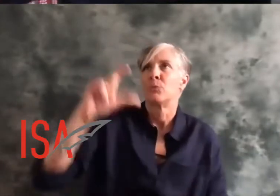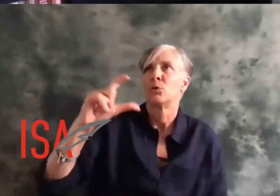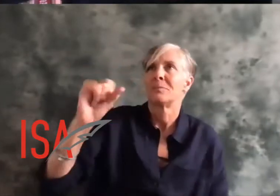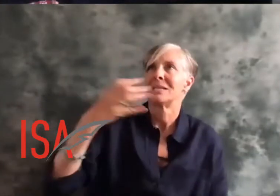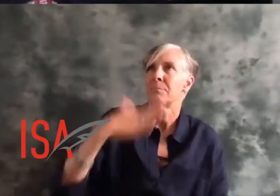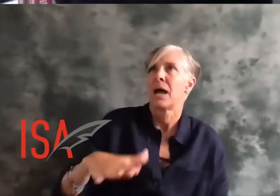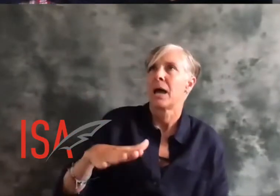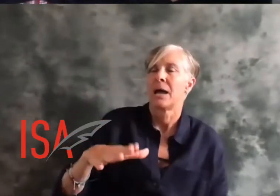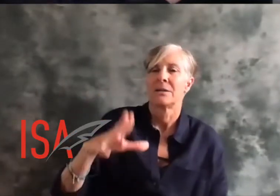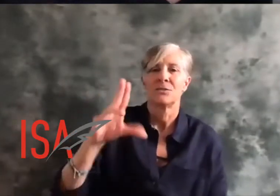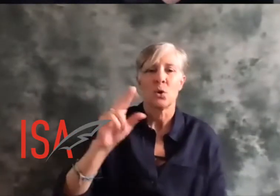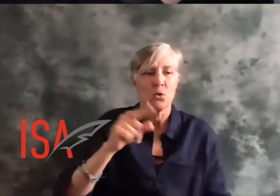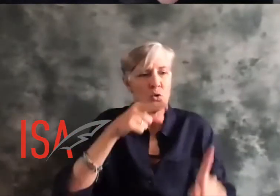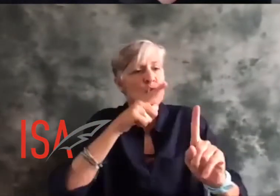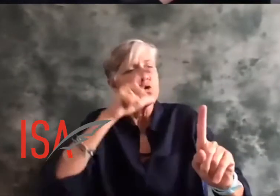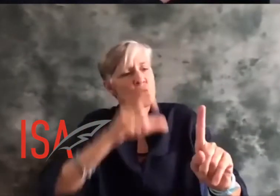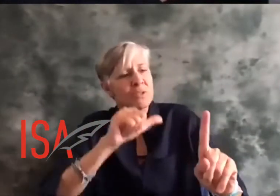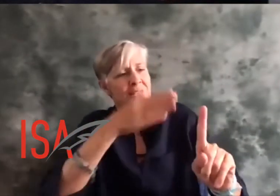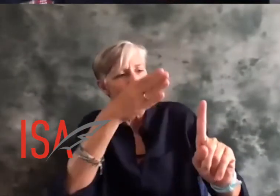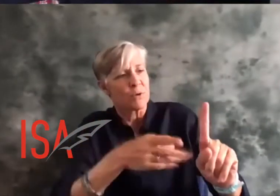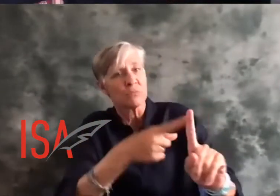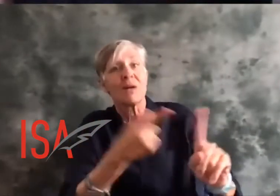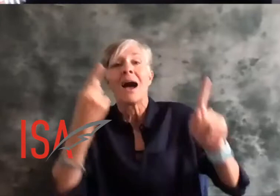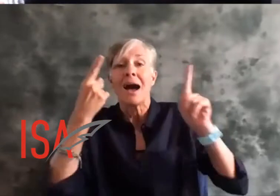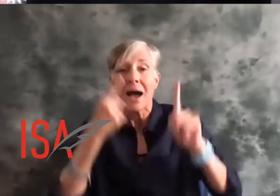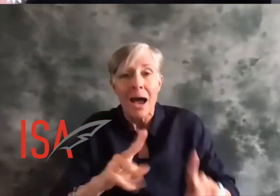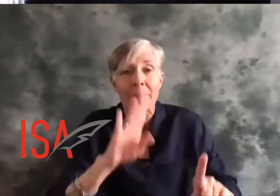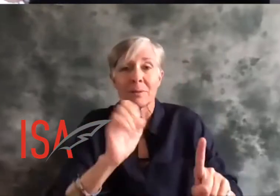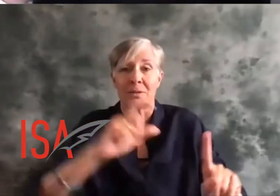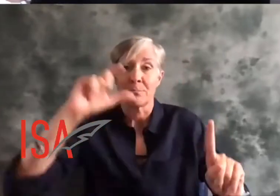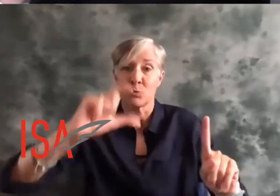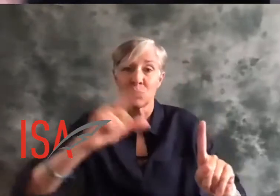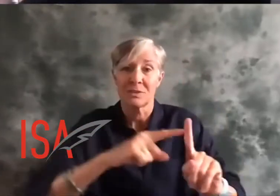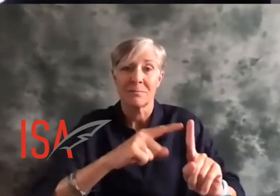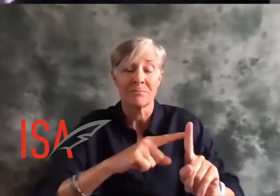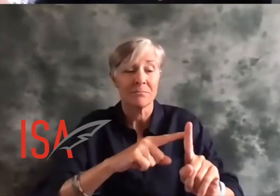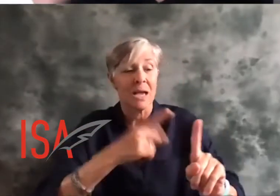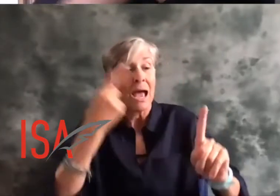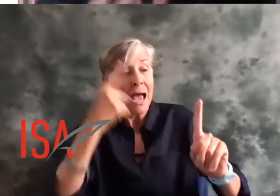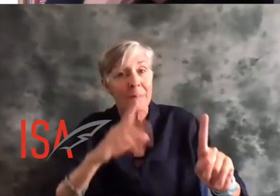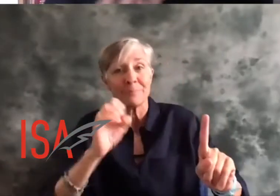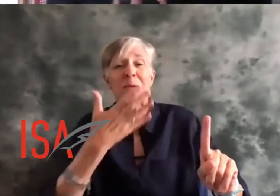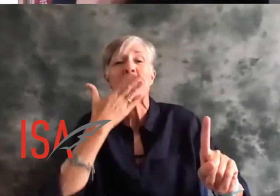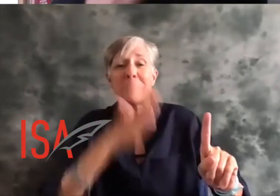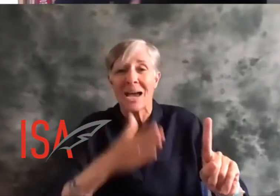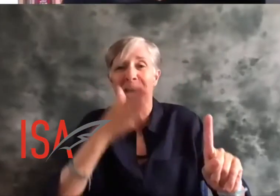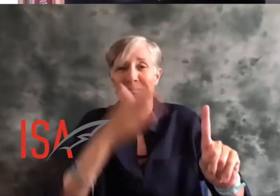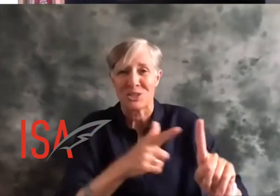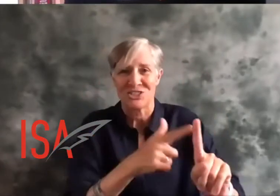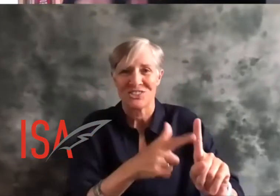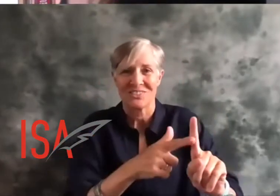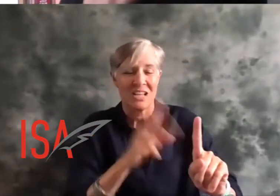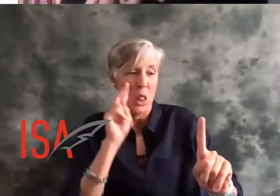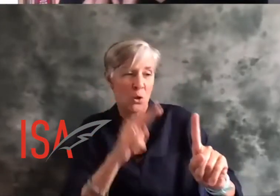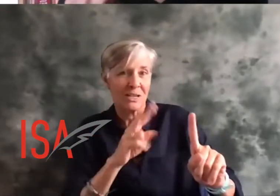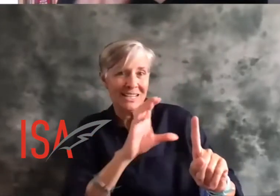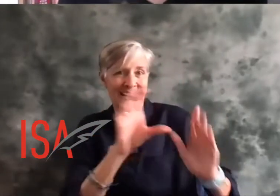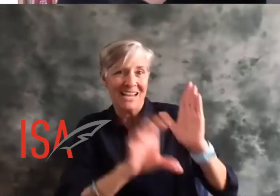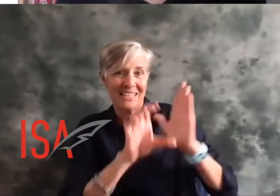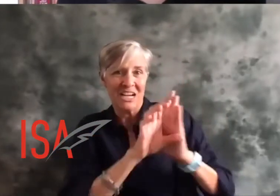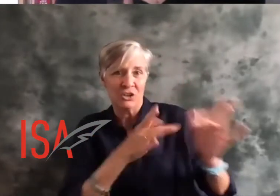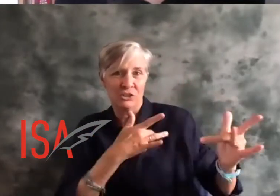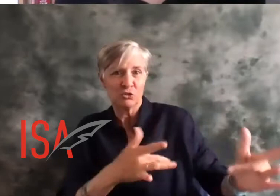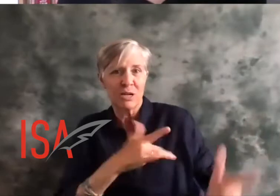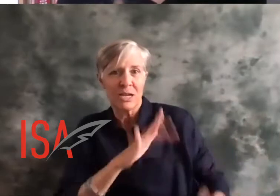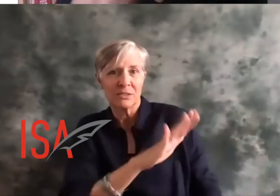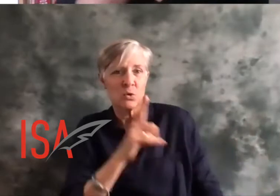to that person who happens to be Muslim is not the greatest person. You're looking at their character traits. You're looking at who